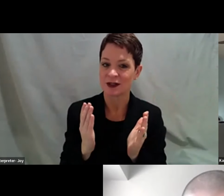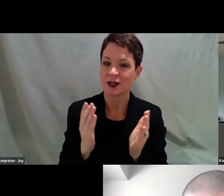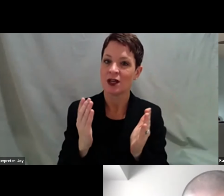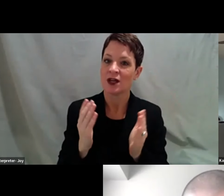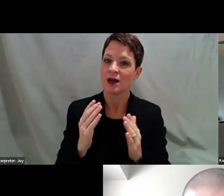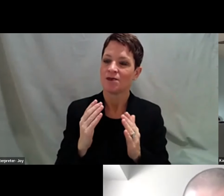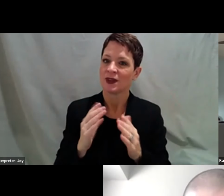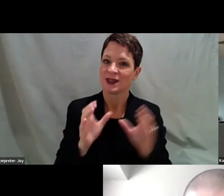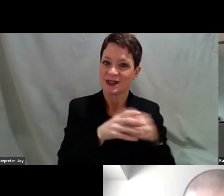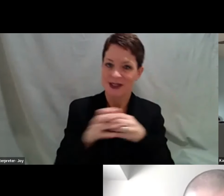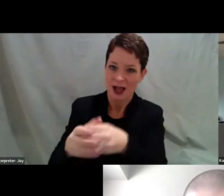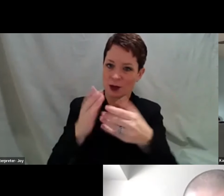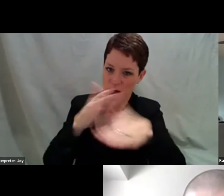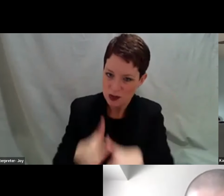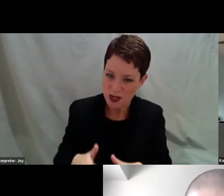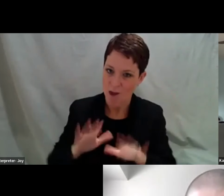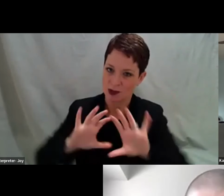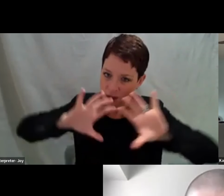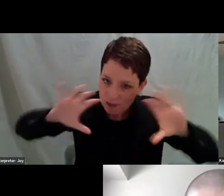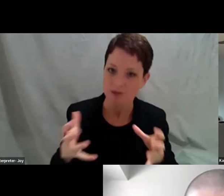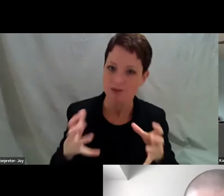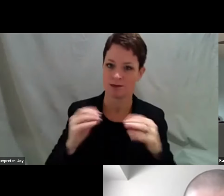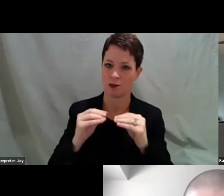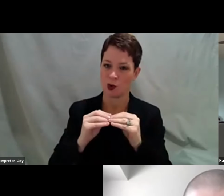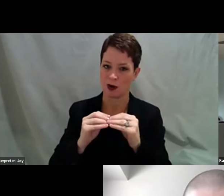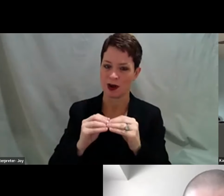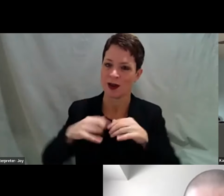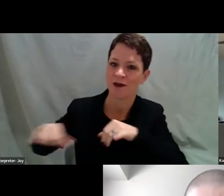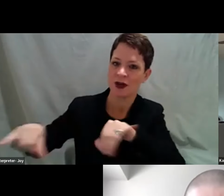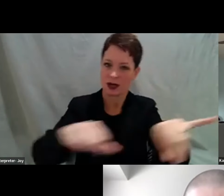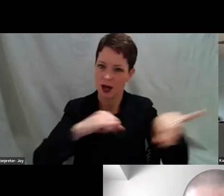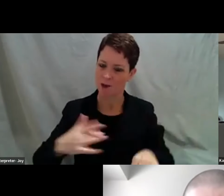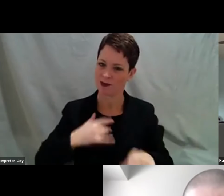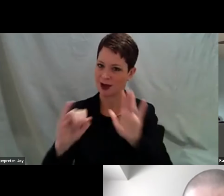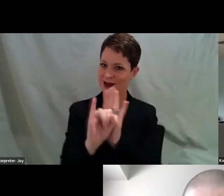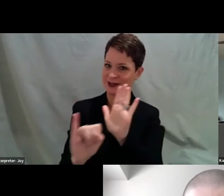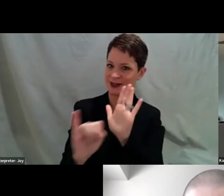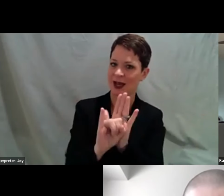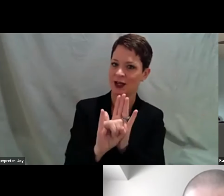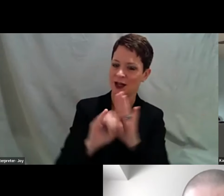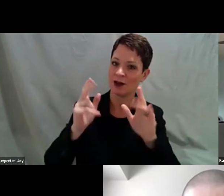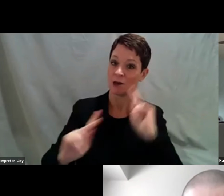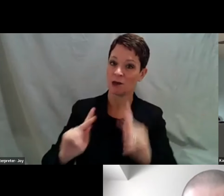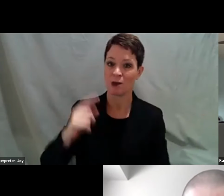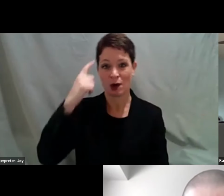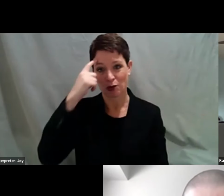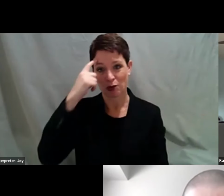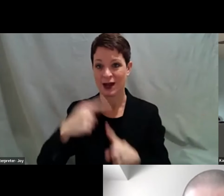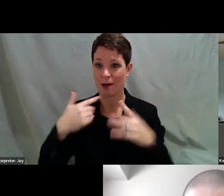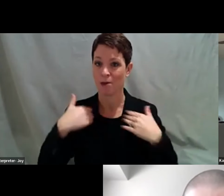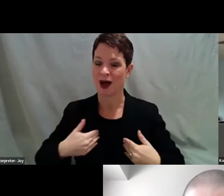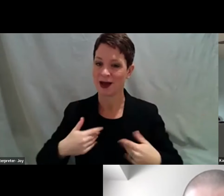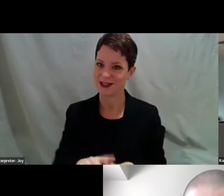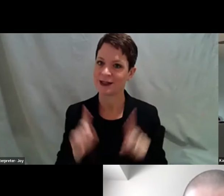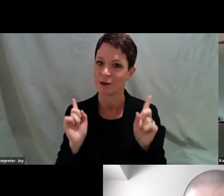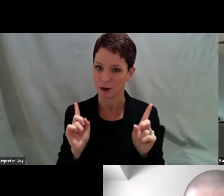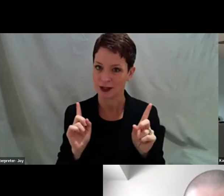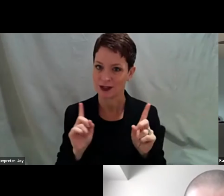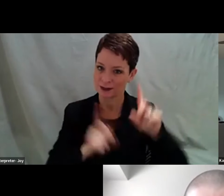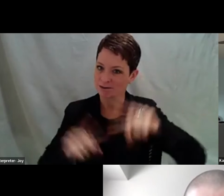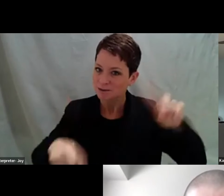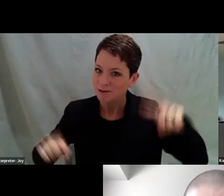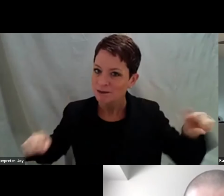different silos and to build a common sense of identity among those with brain and body difference across